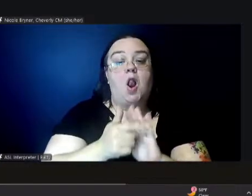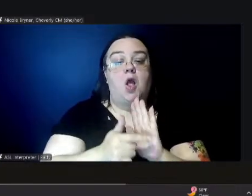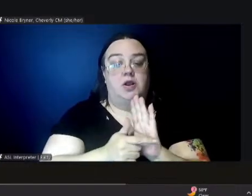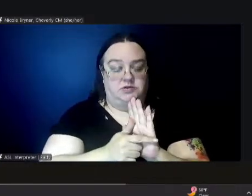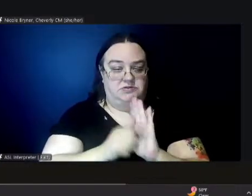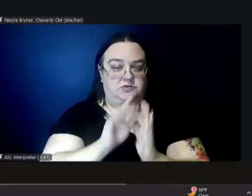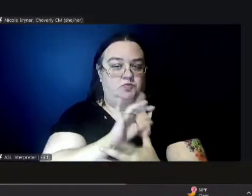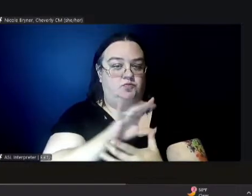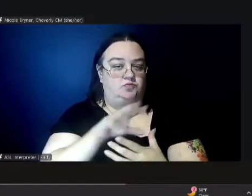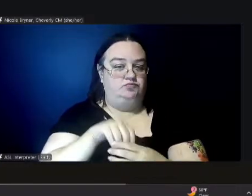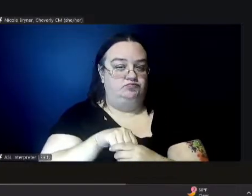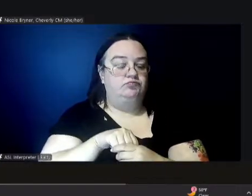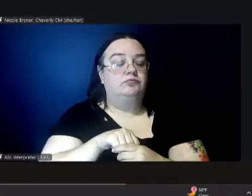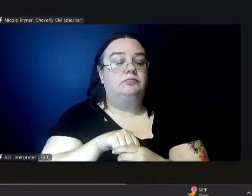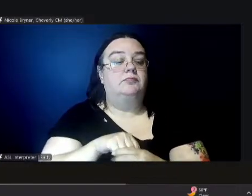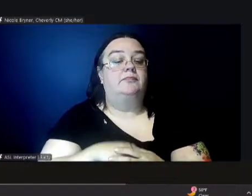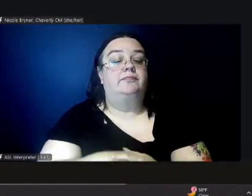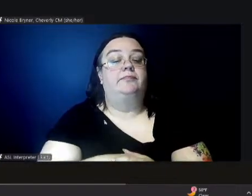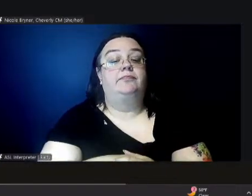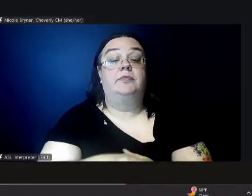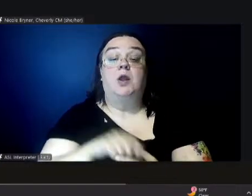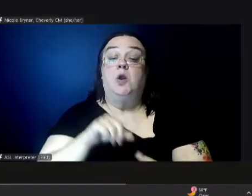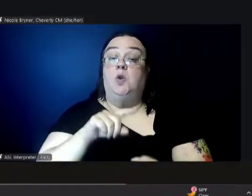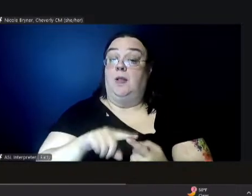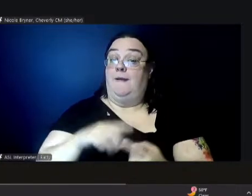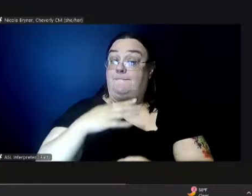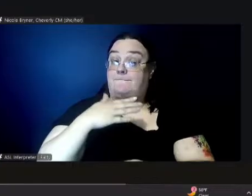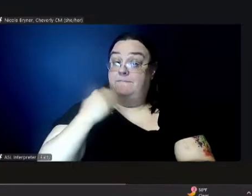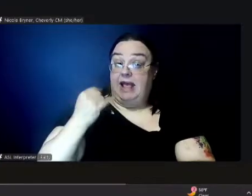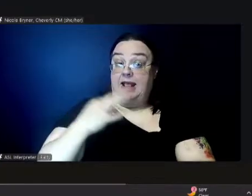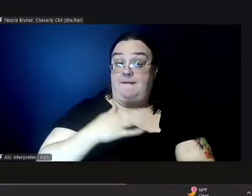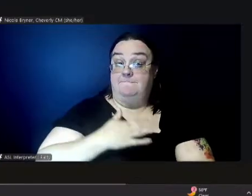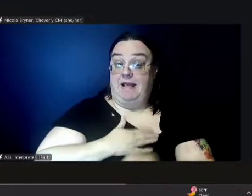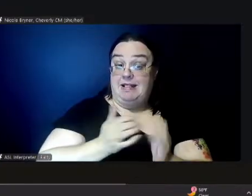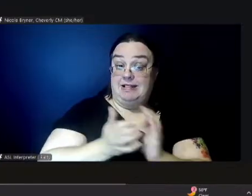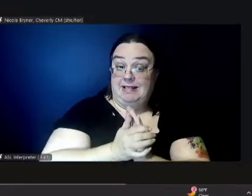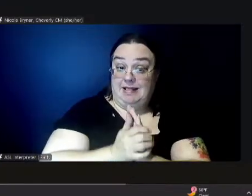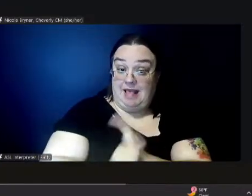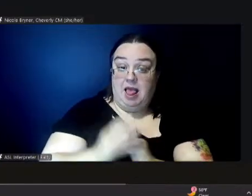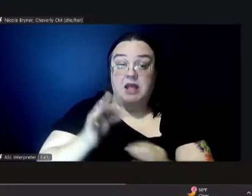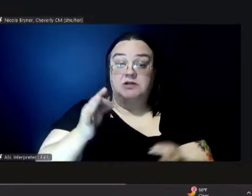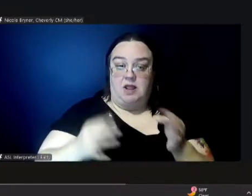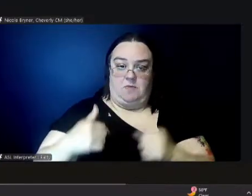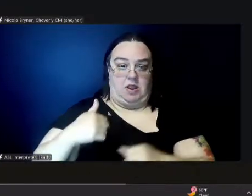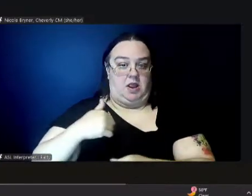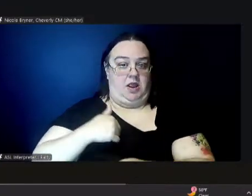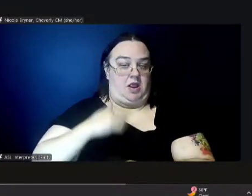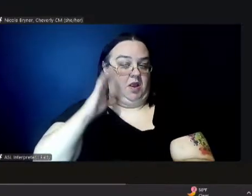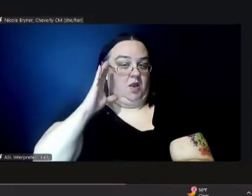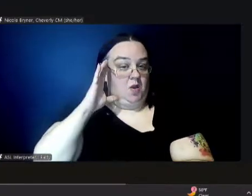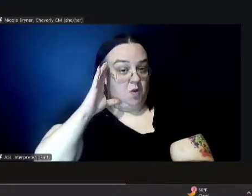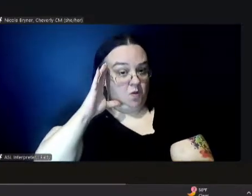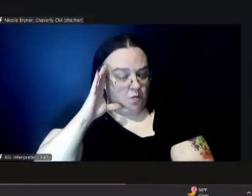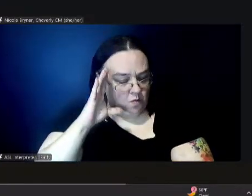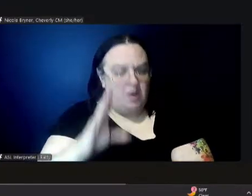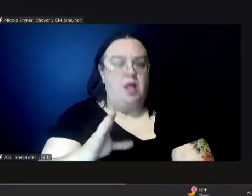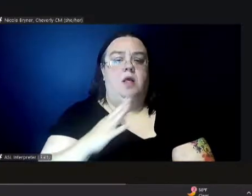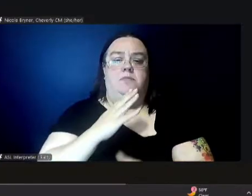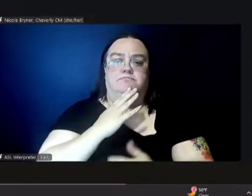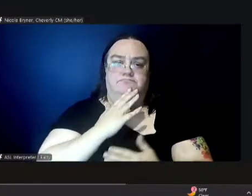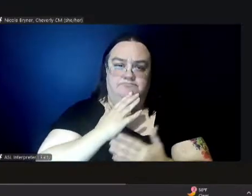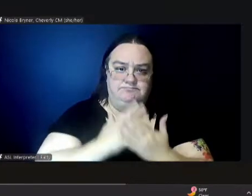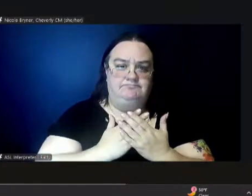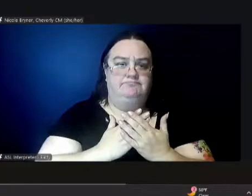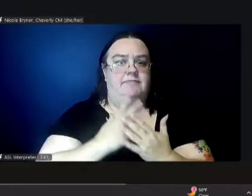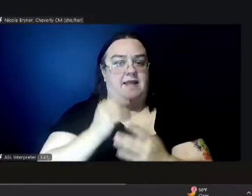thereof. I will, to the best of my skill and judgment, I will, to the best of my skill and judgment, diligently and faithfully,